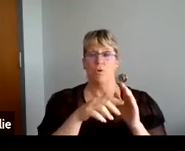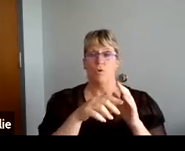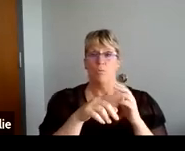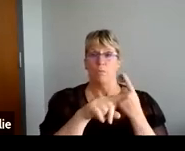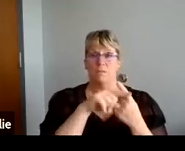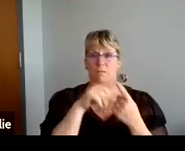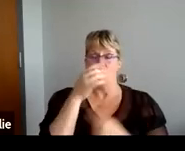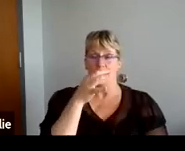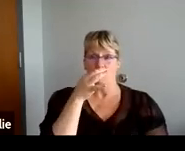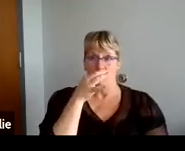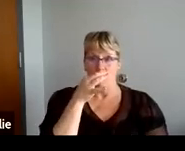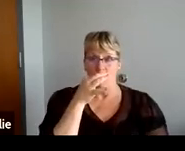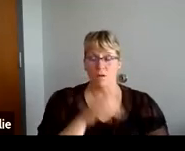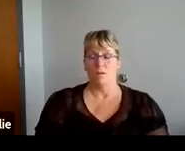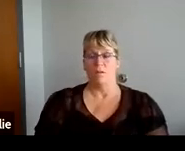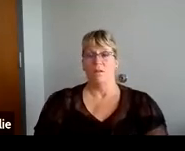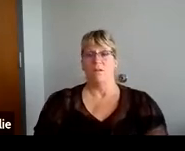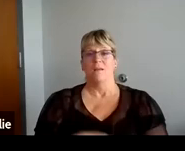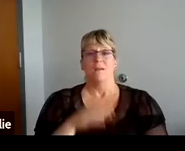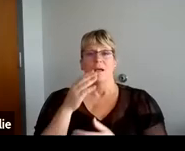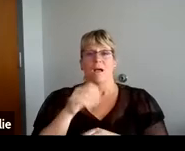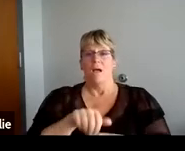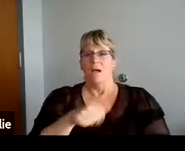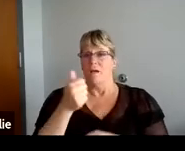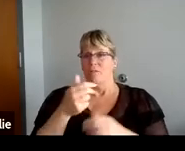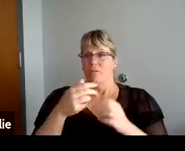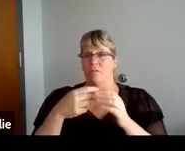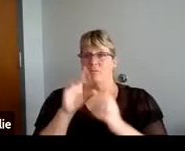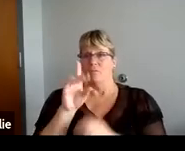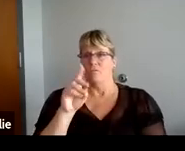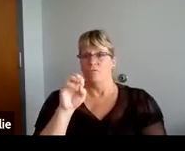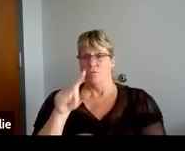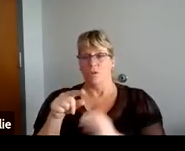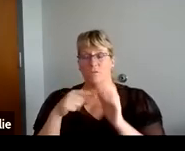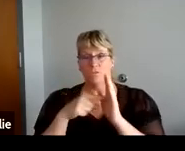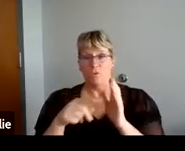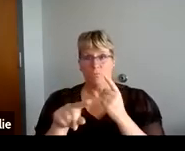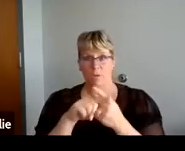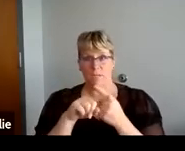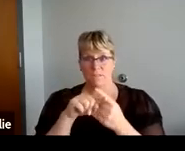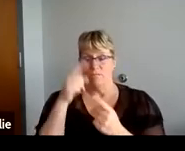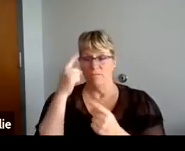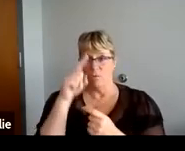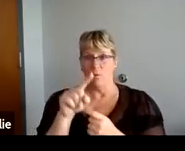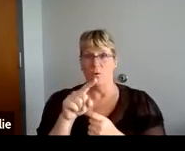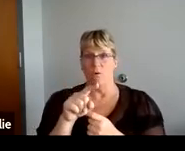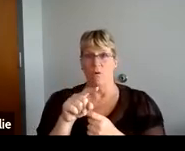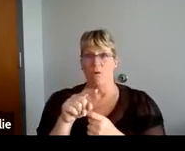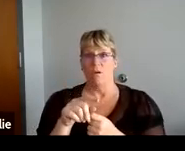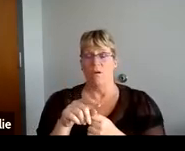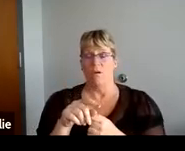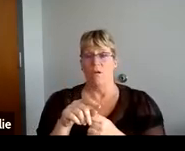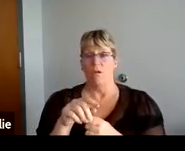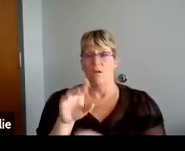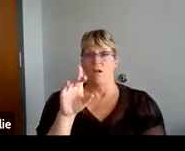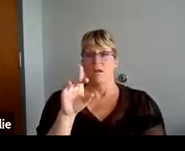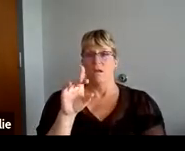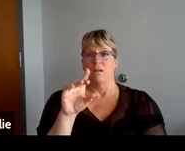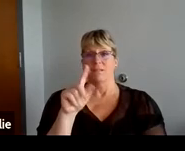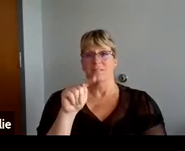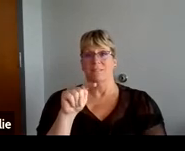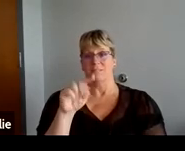barbiturates. Antihistamine drugs may show positive for dextromethorphan, such